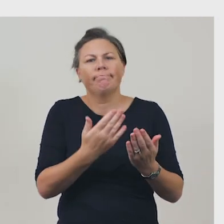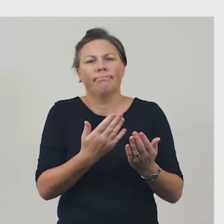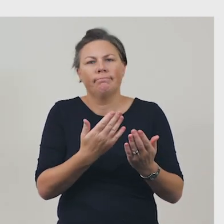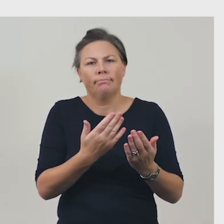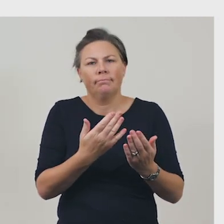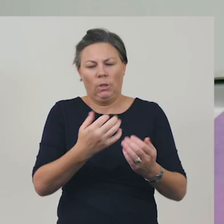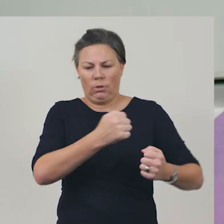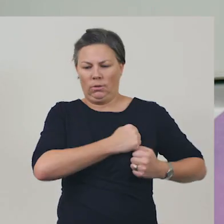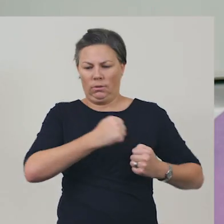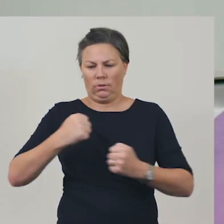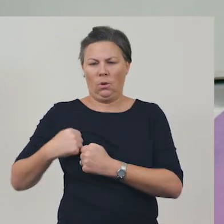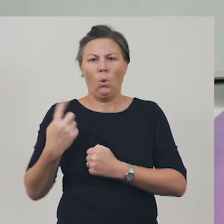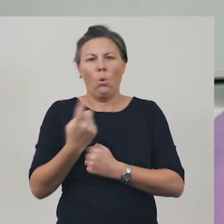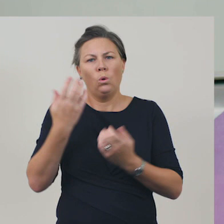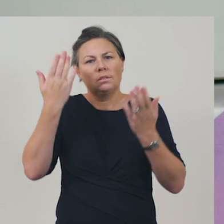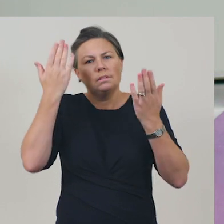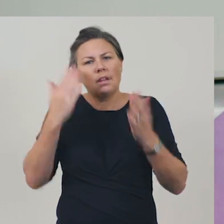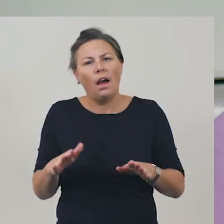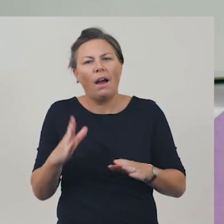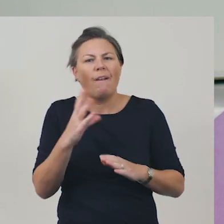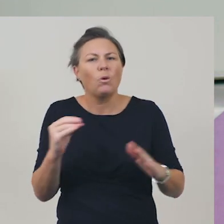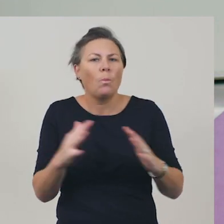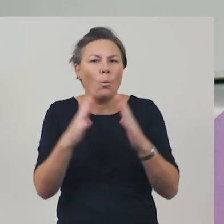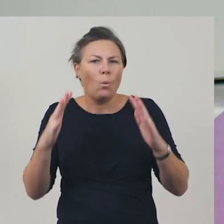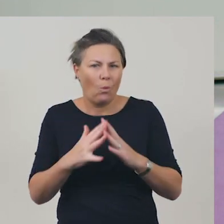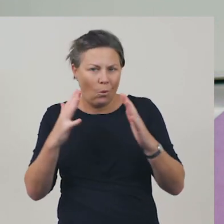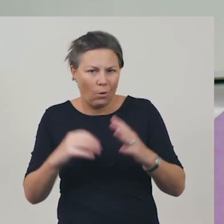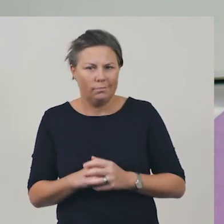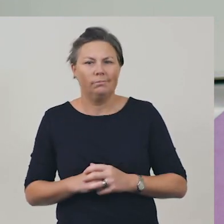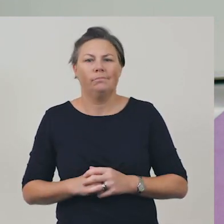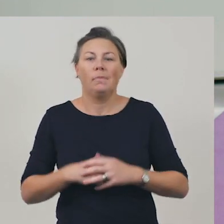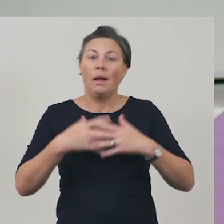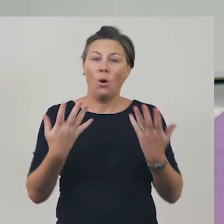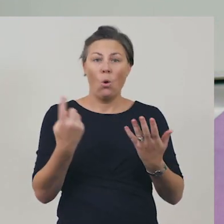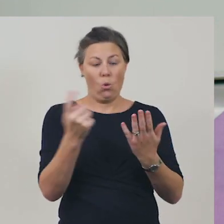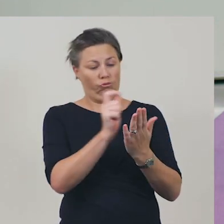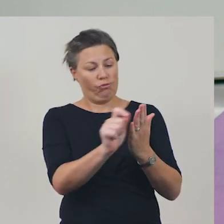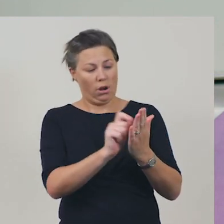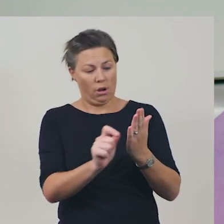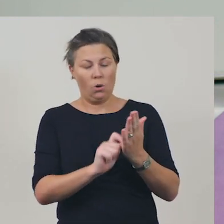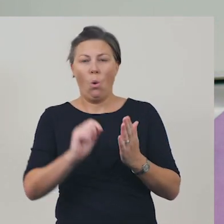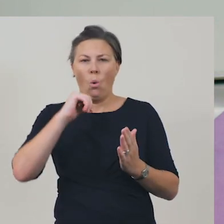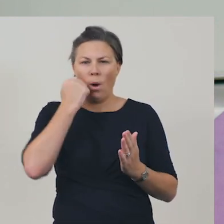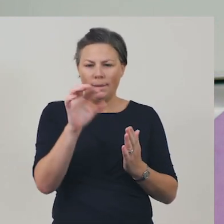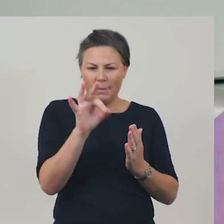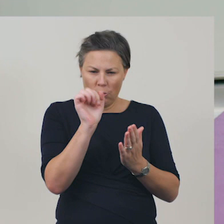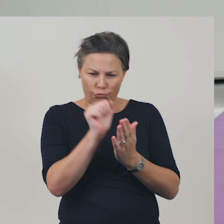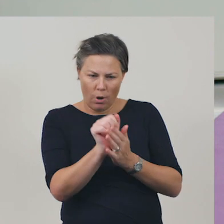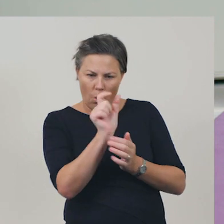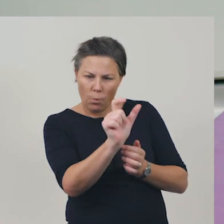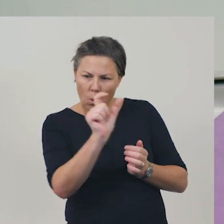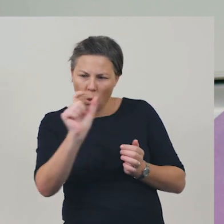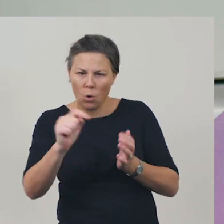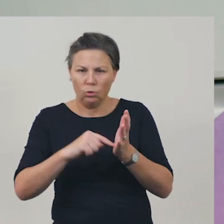community. Authors use language choices to establish the social context, historical